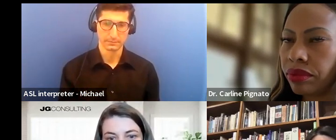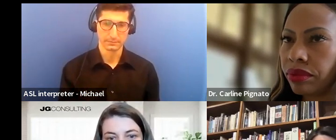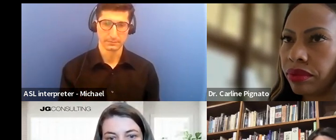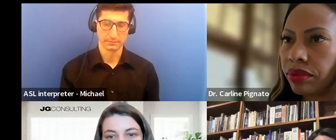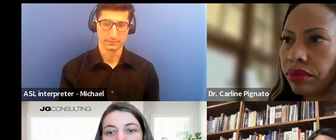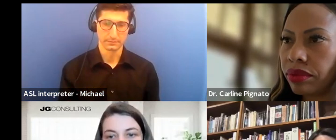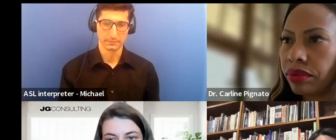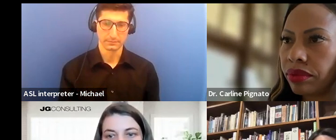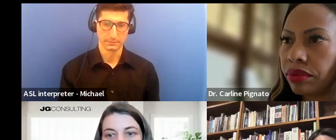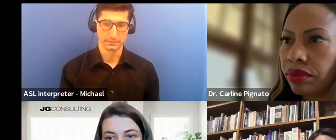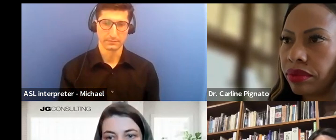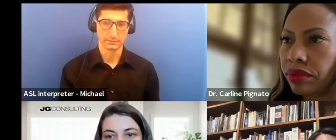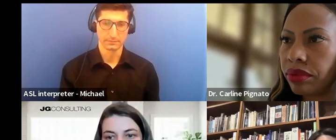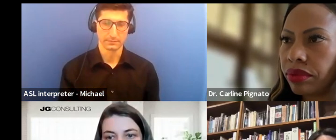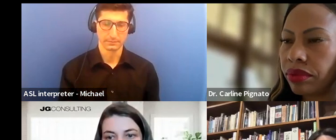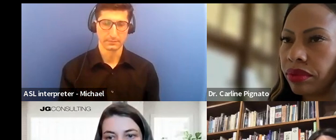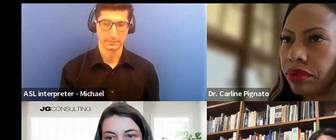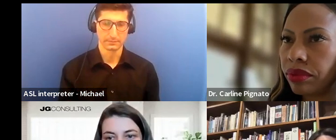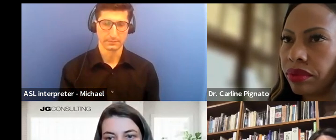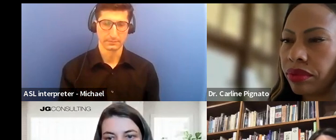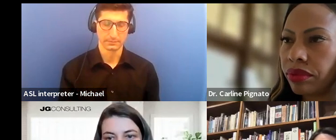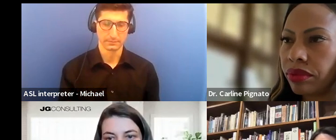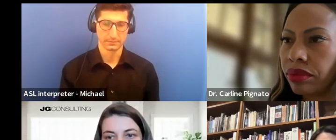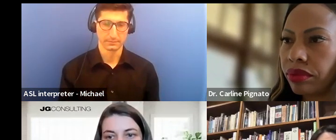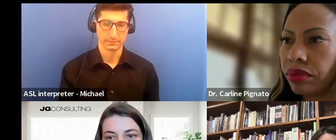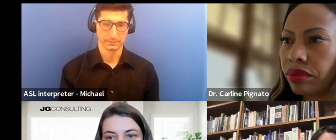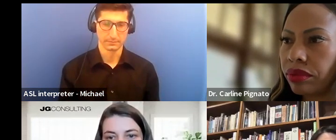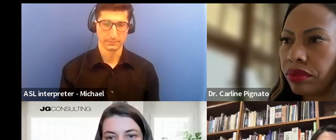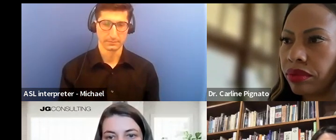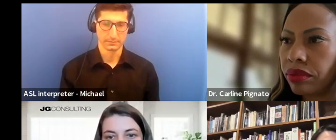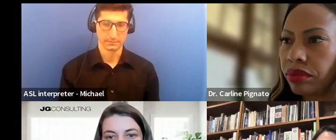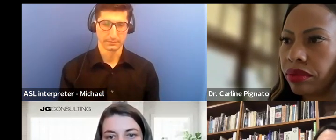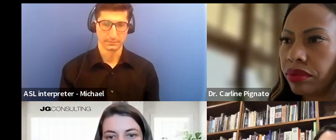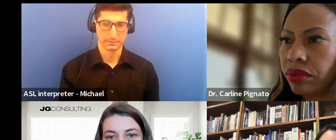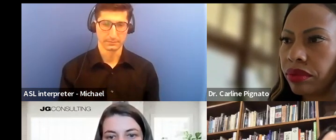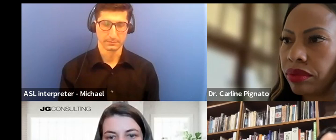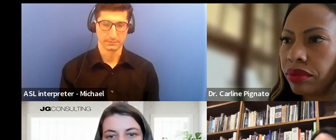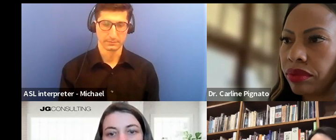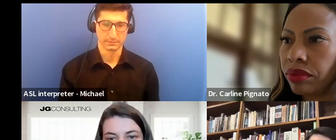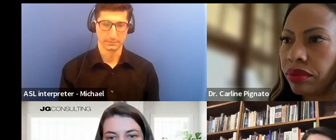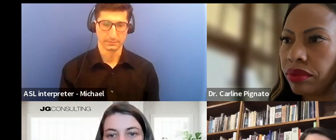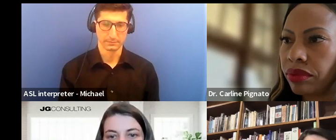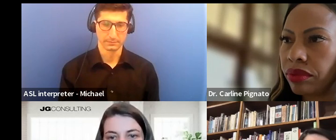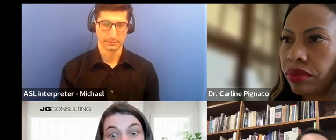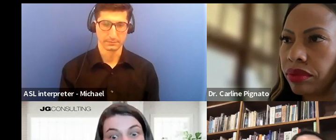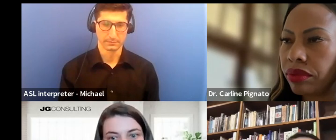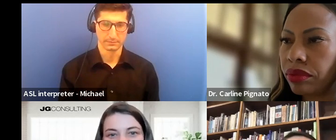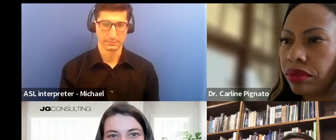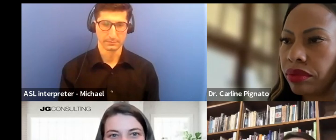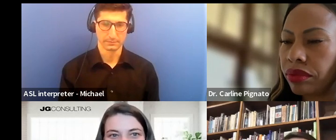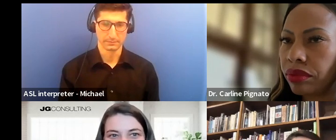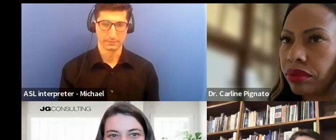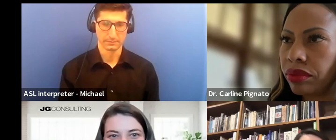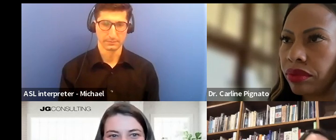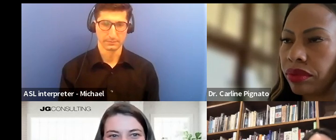out, so that we can coordinate those dates ahead of time. It seems early, but it's not really, because I know how